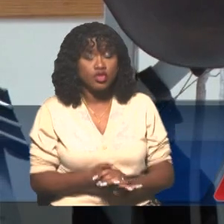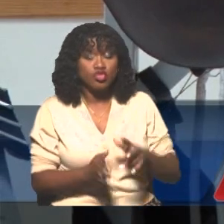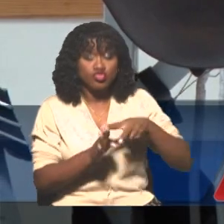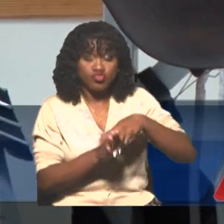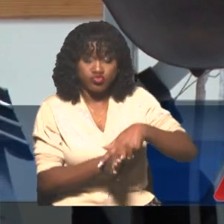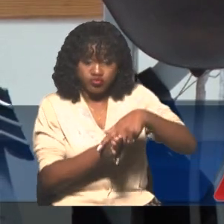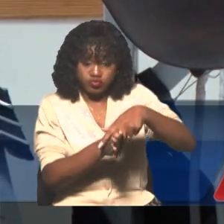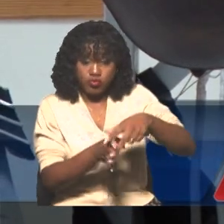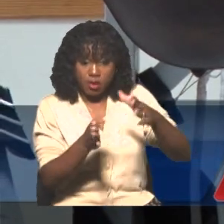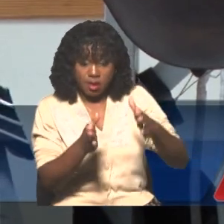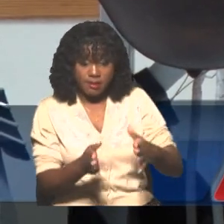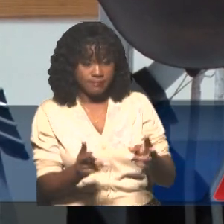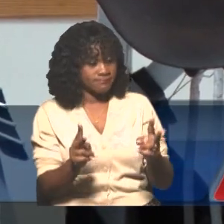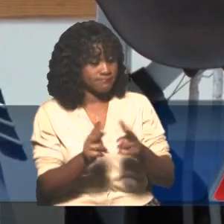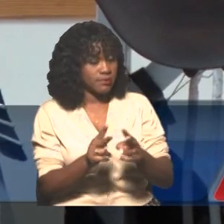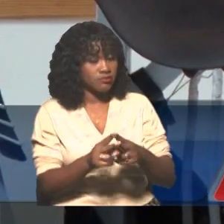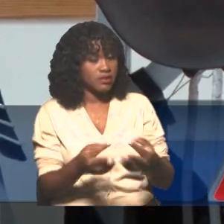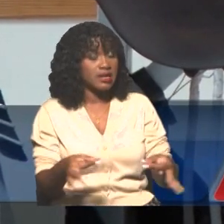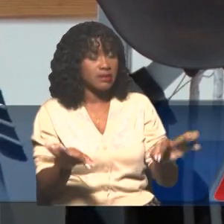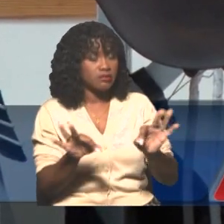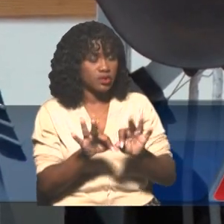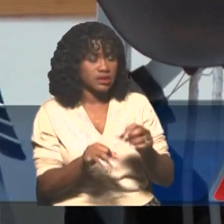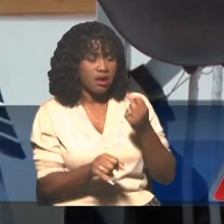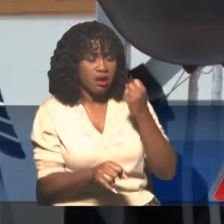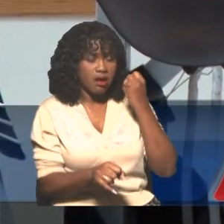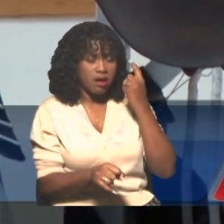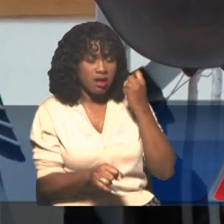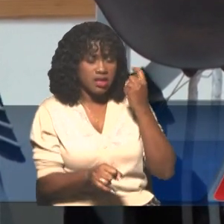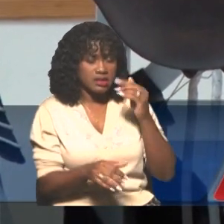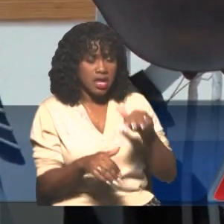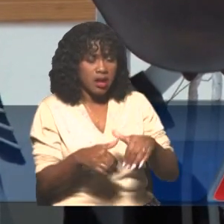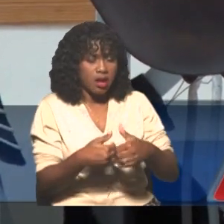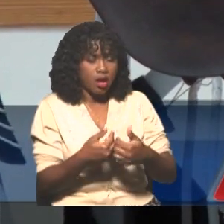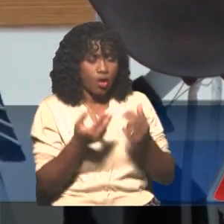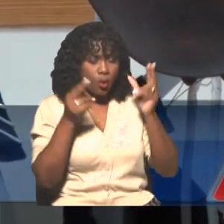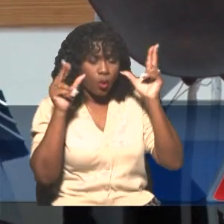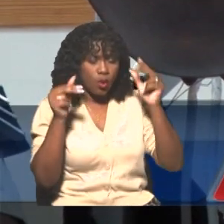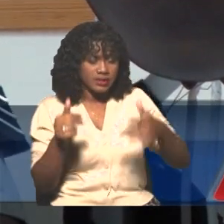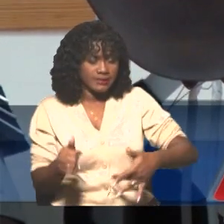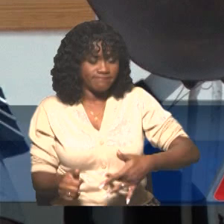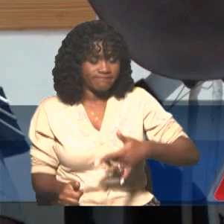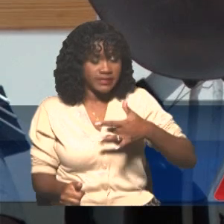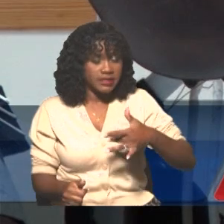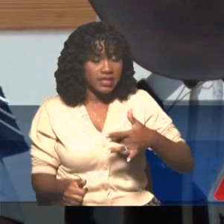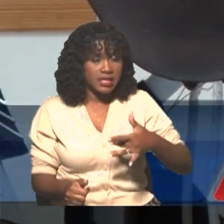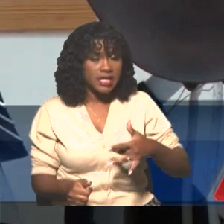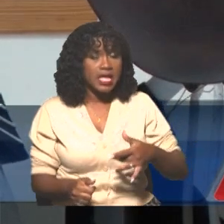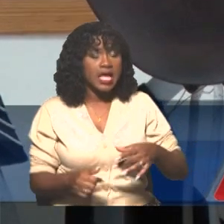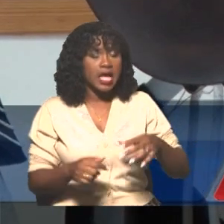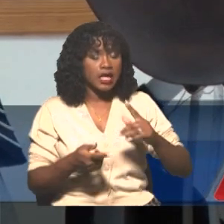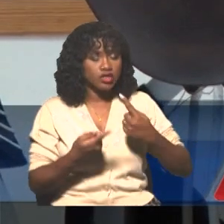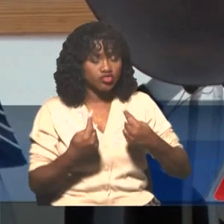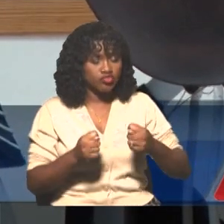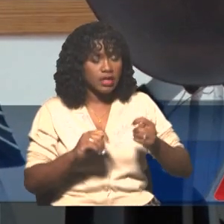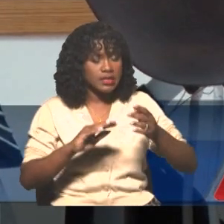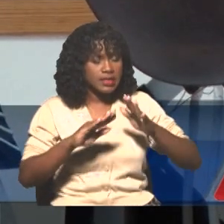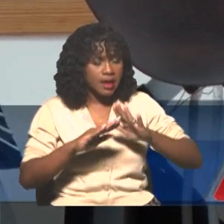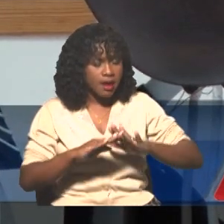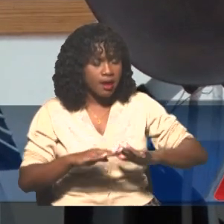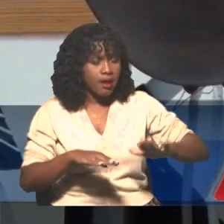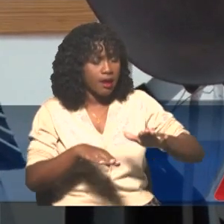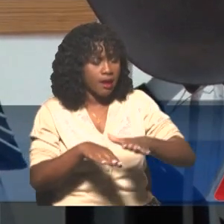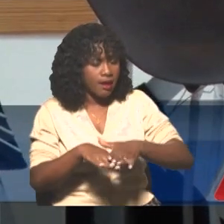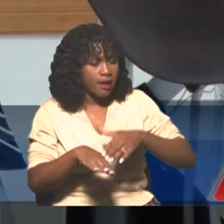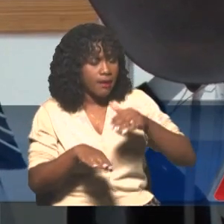that integral part in actually recognizing those cues and putting in the technique, calming methods, like just a